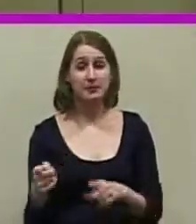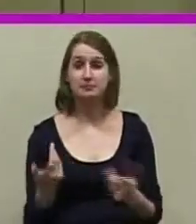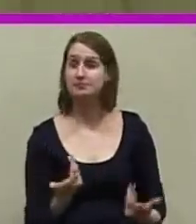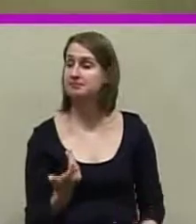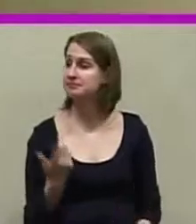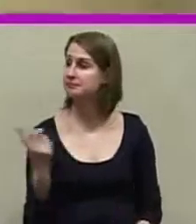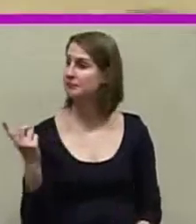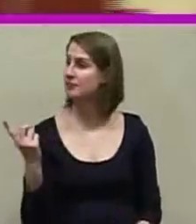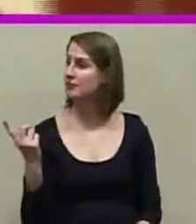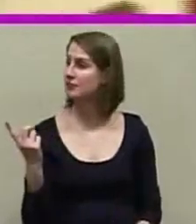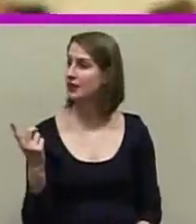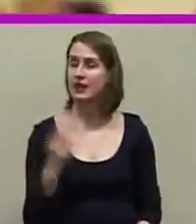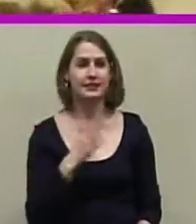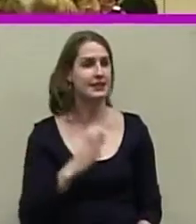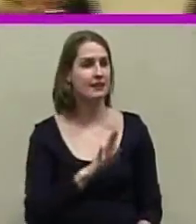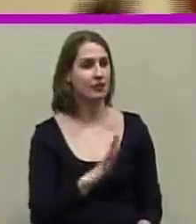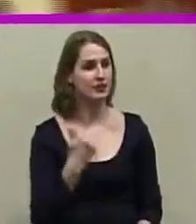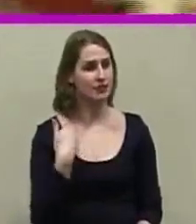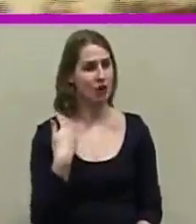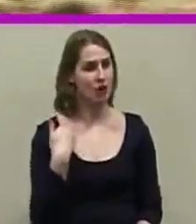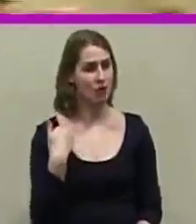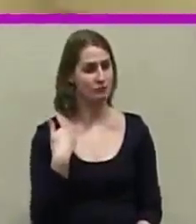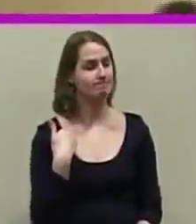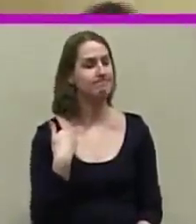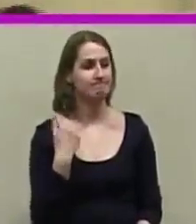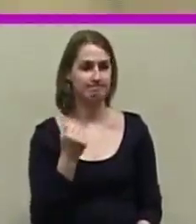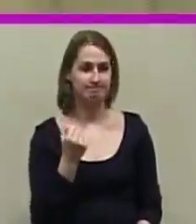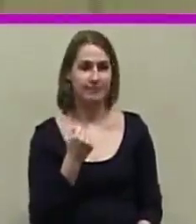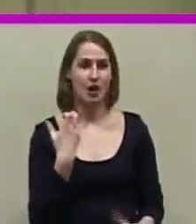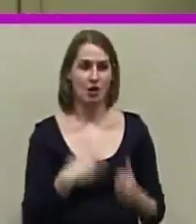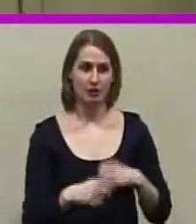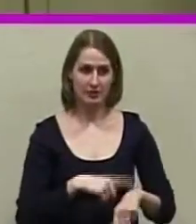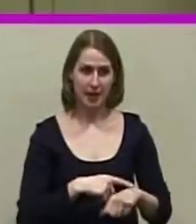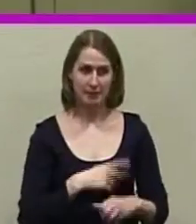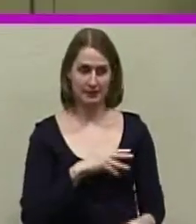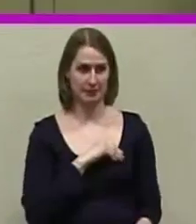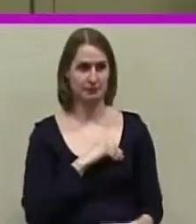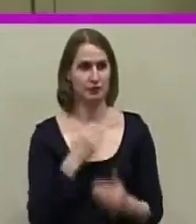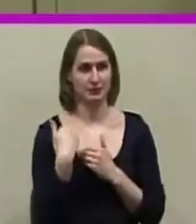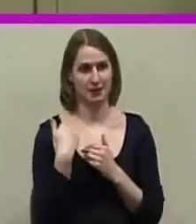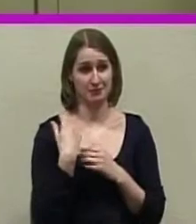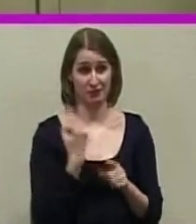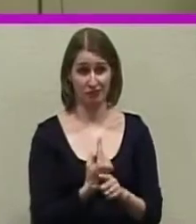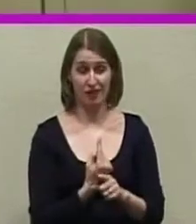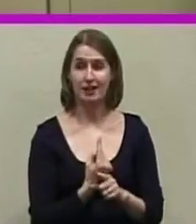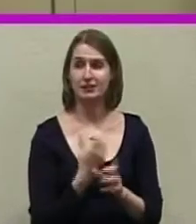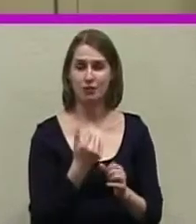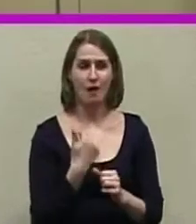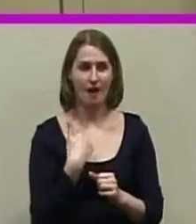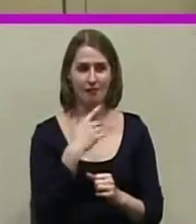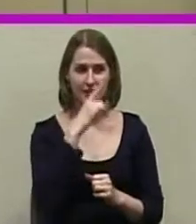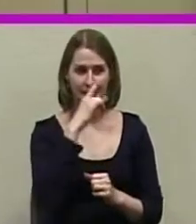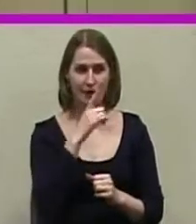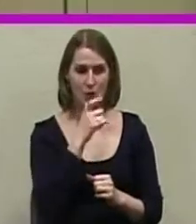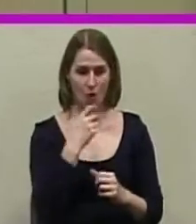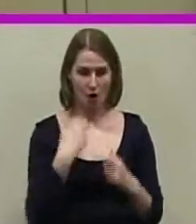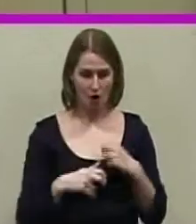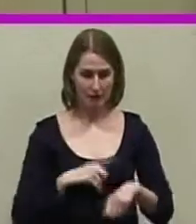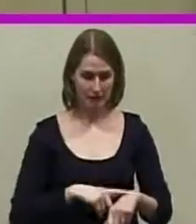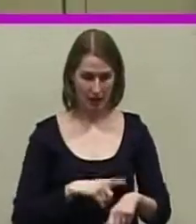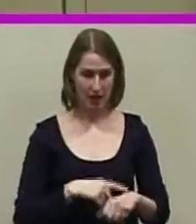Yeah. Okay. He's had a hard time taking responsibility, doesn't he? Okay. Now, if I got a kid who's having a hard time